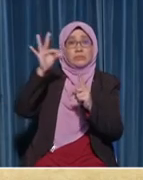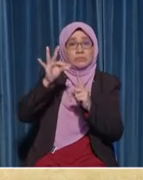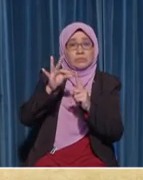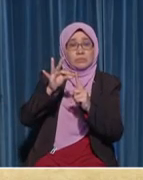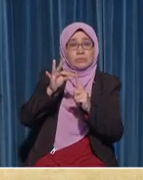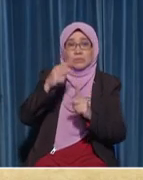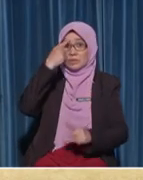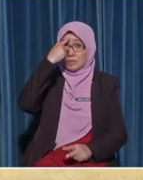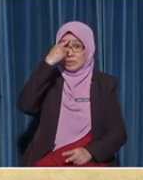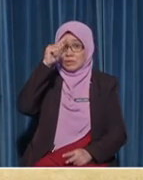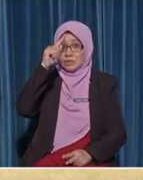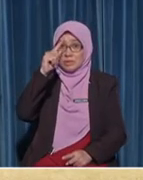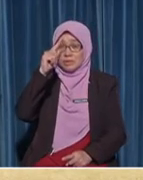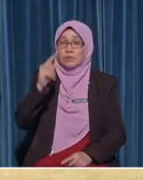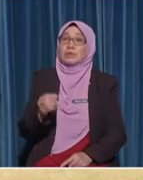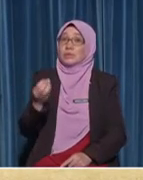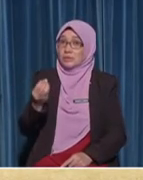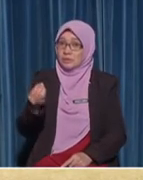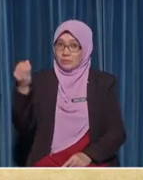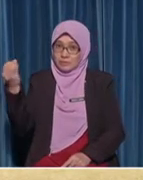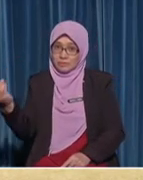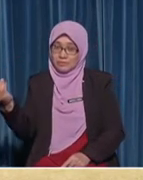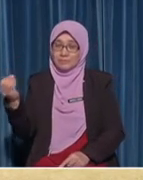for the following object?